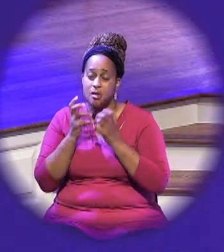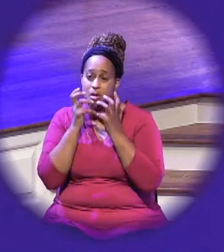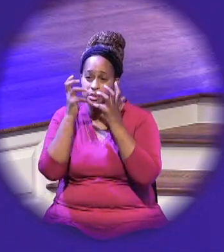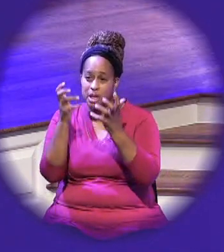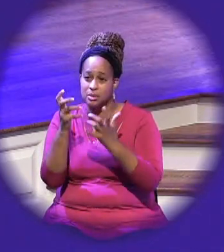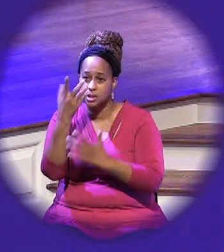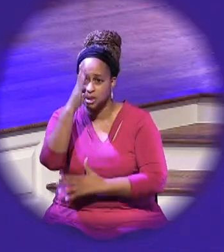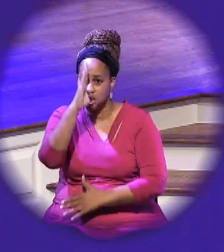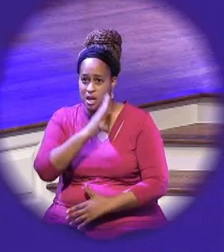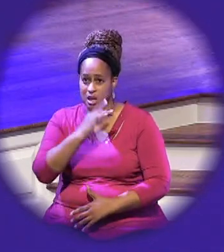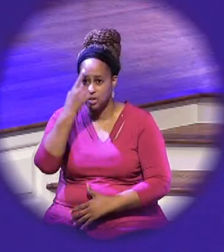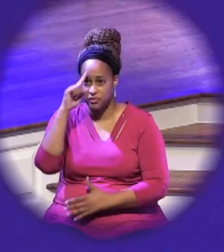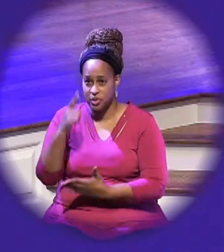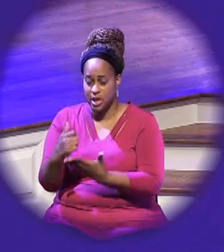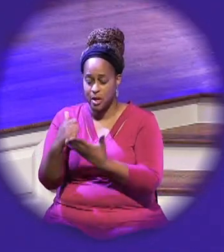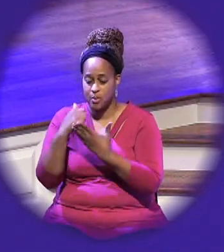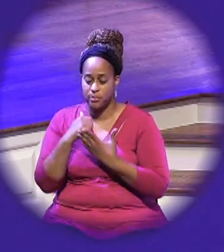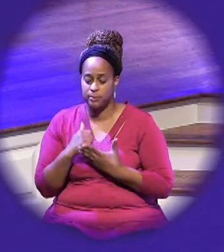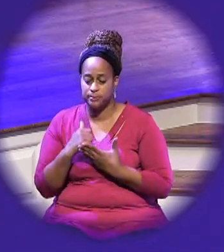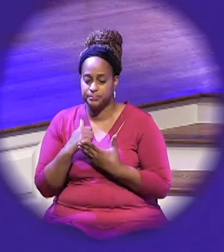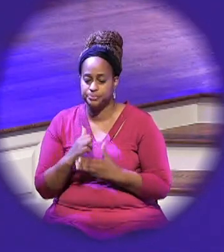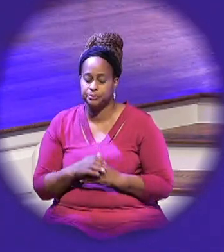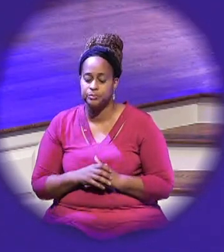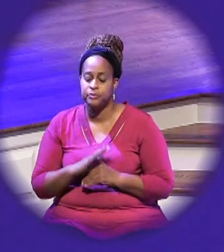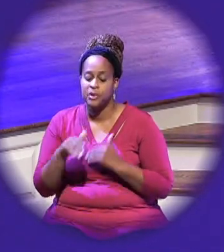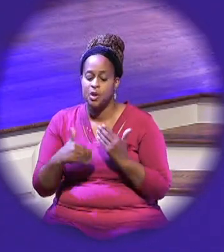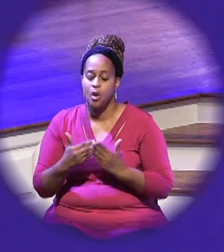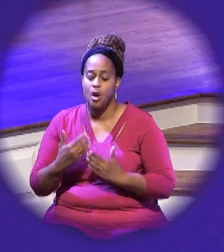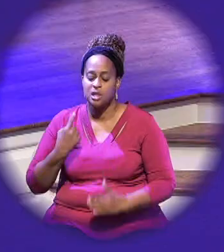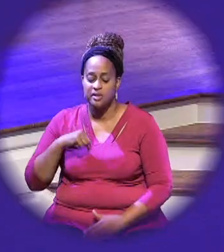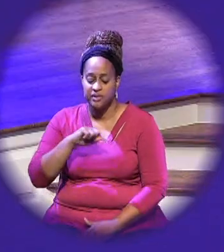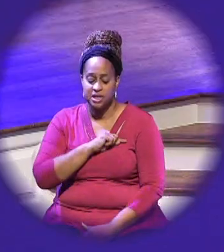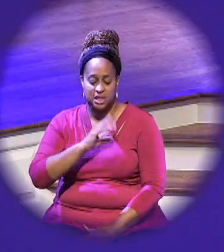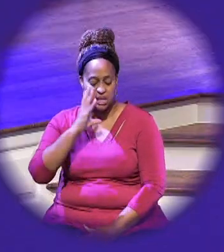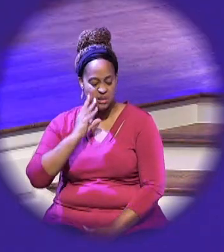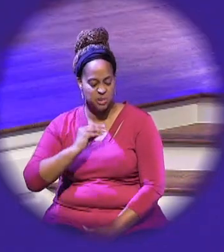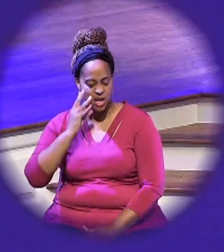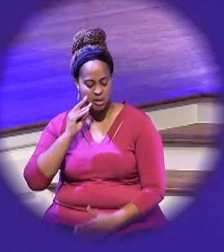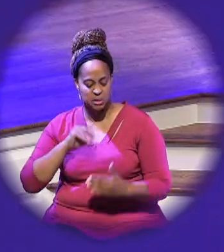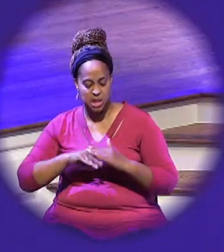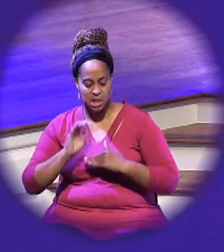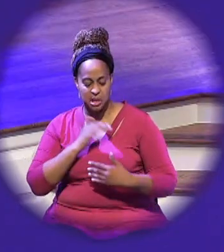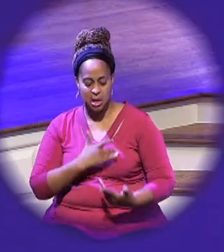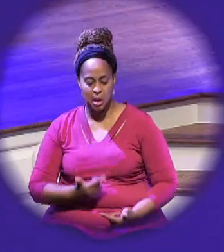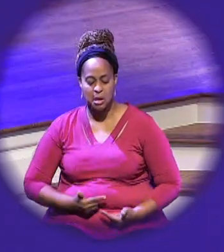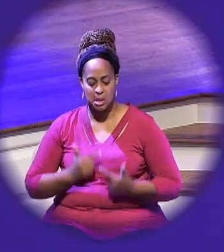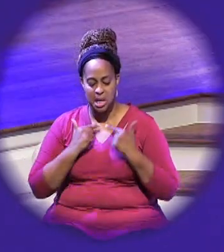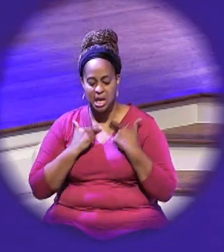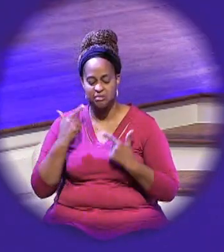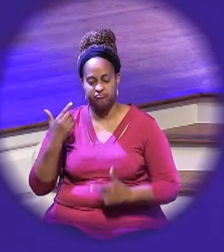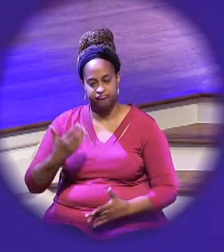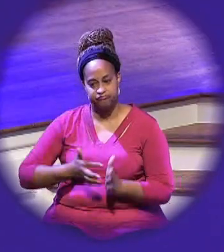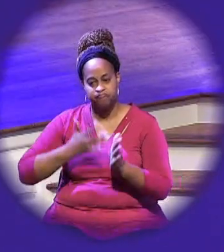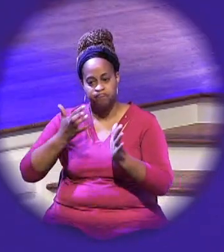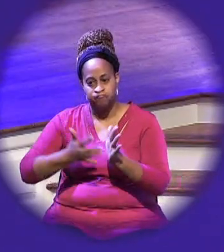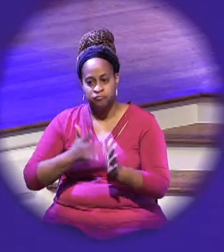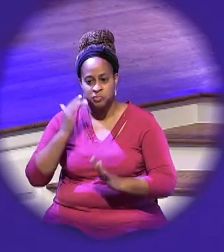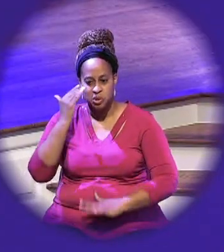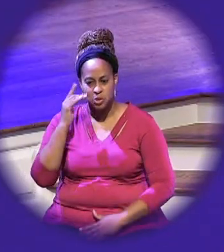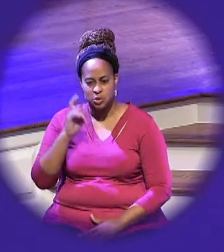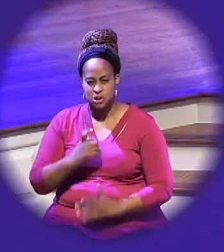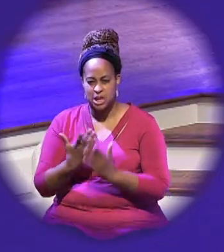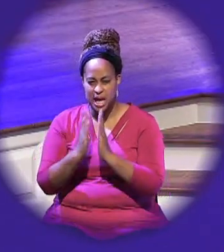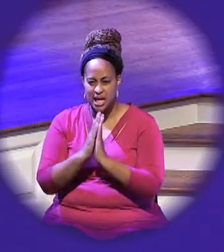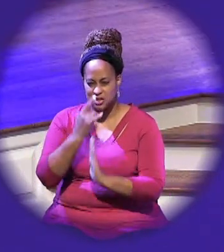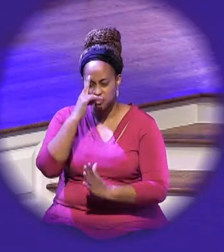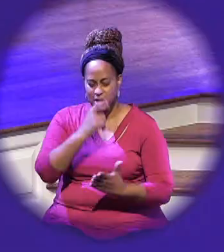God for help. All of us have experienced that in our life a time or two, where we knew we should ask for